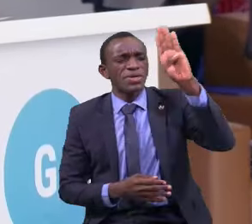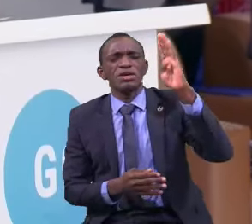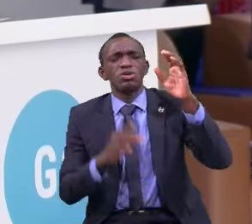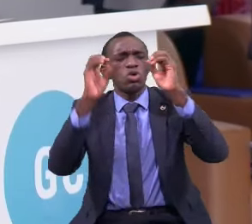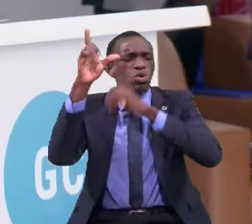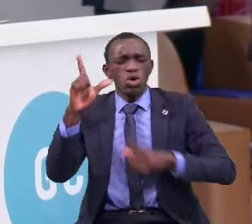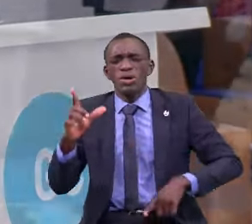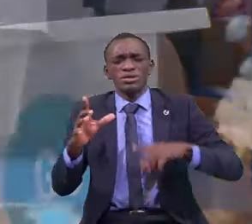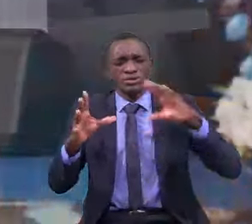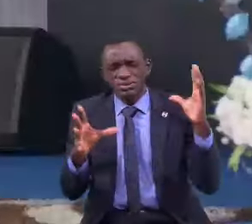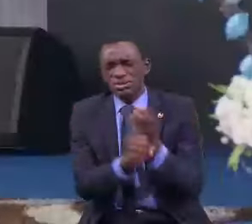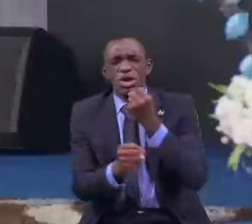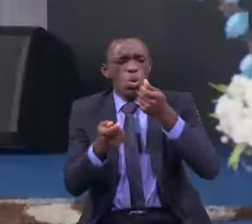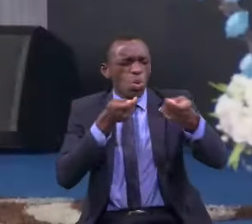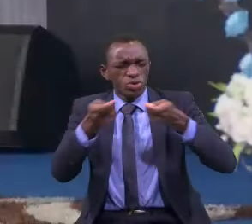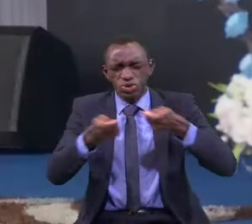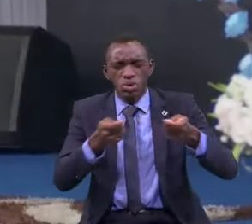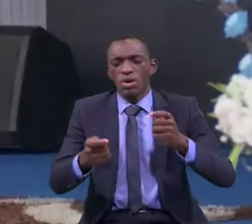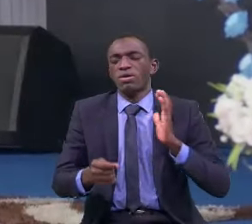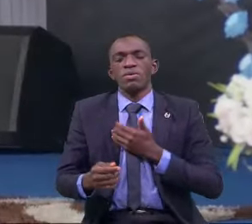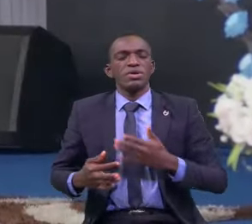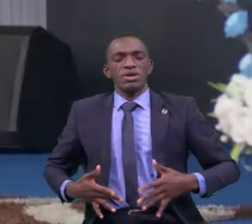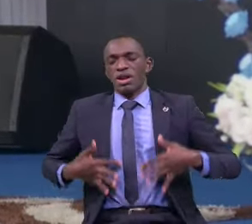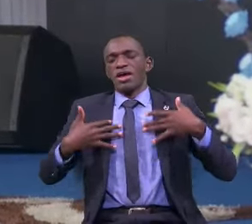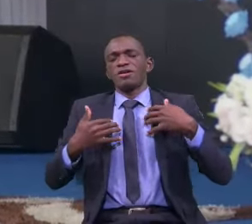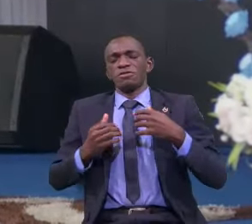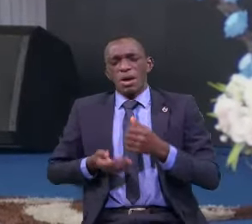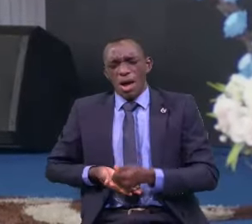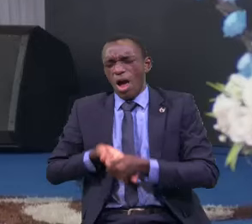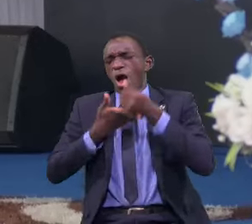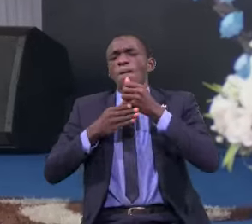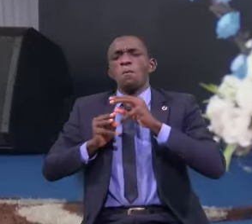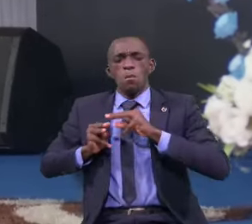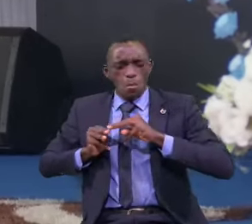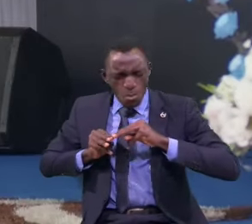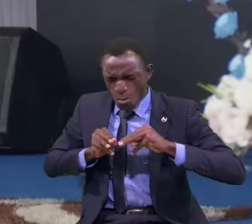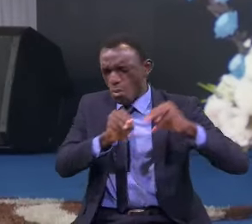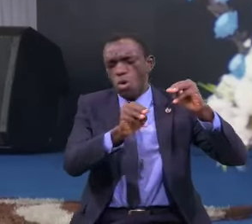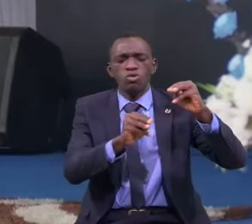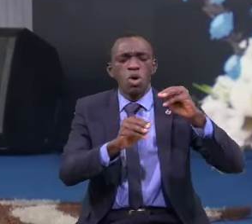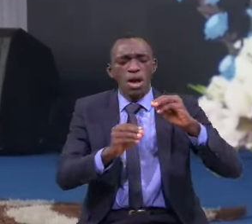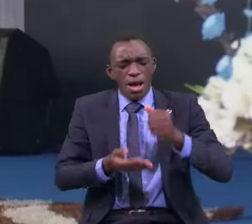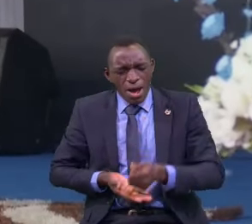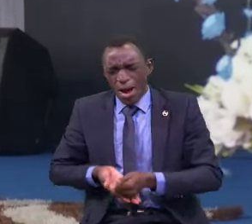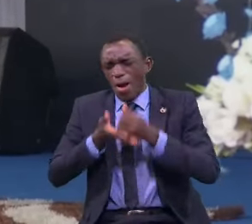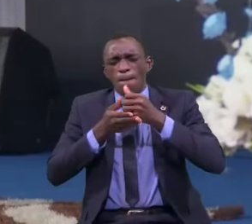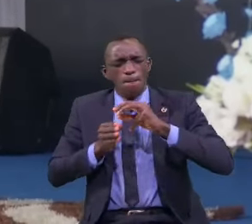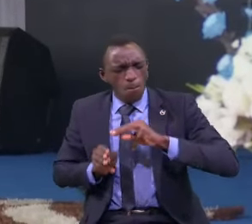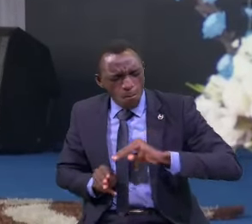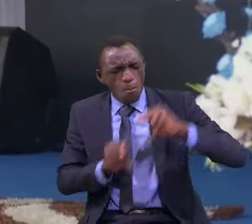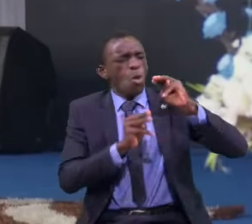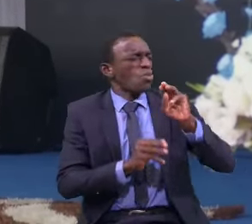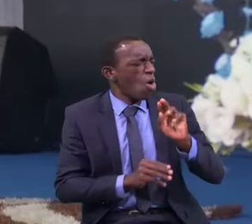life. Move us on. Move us up. Move us